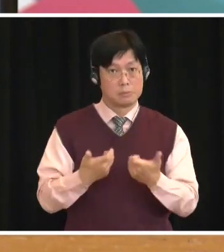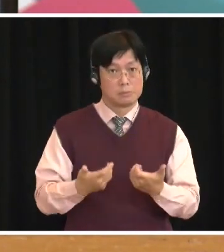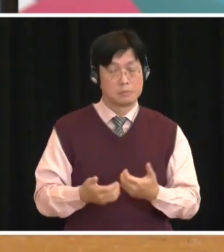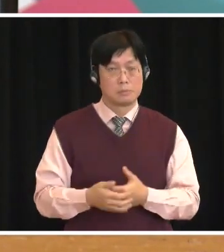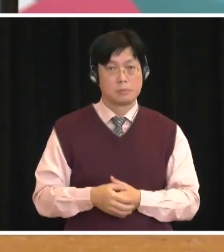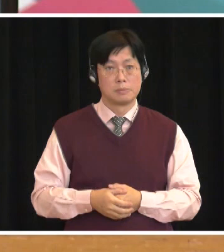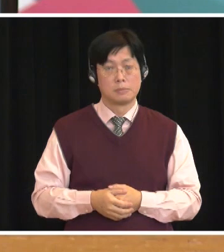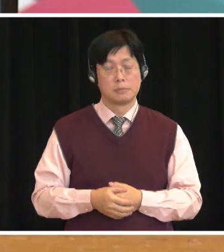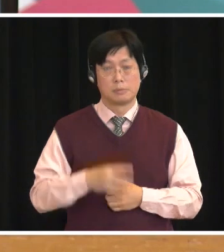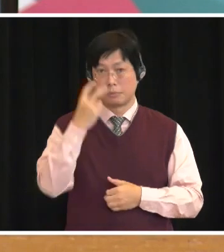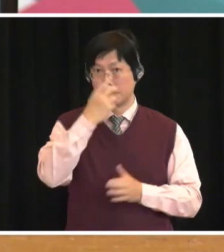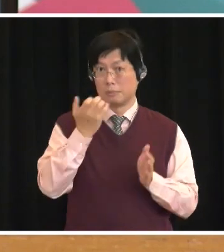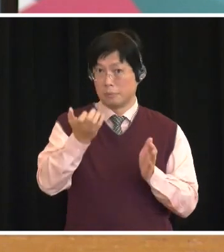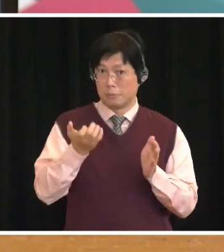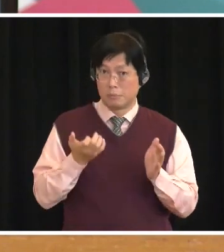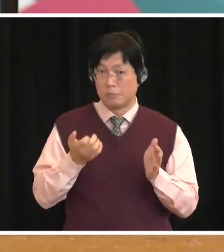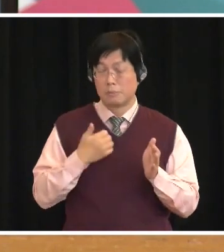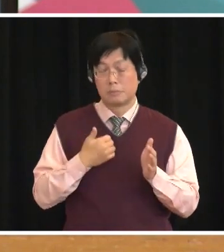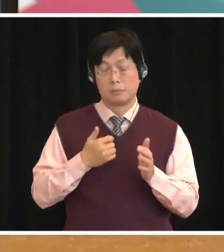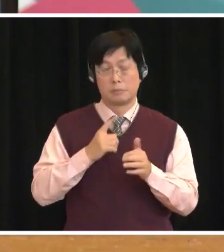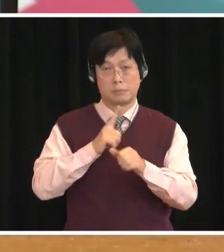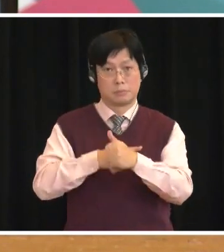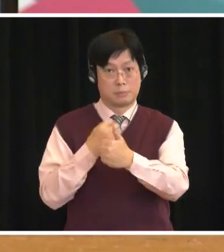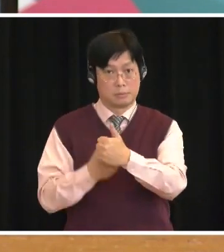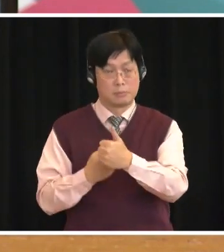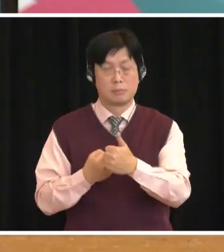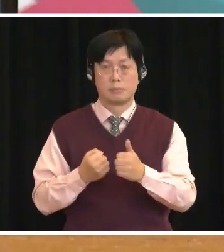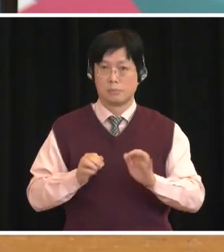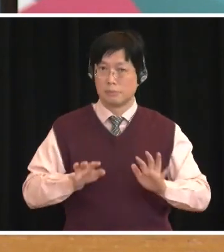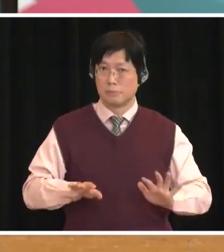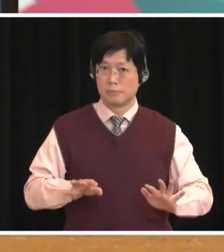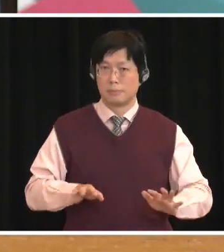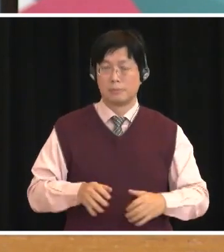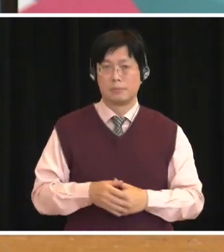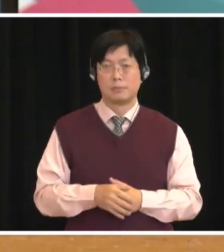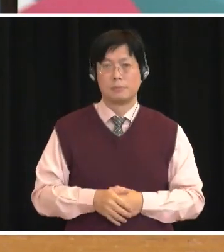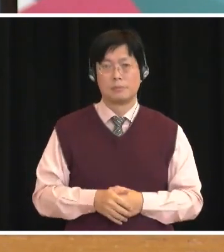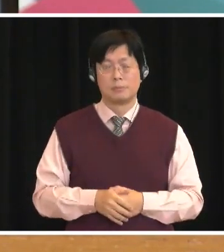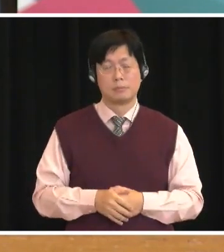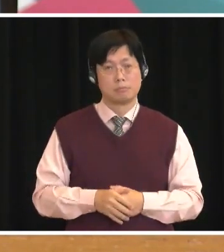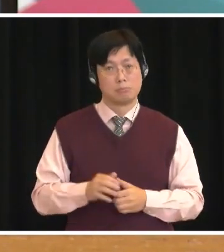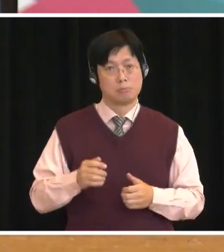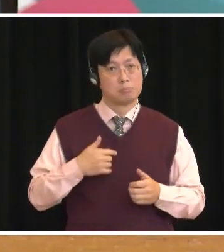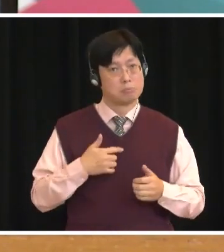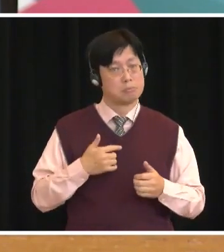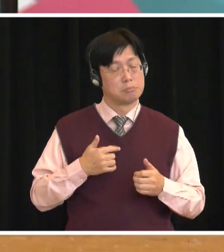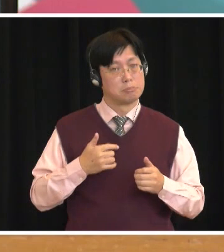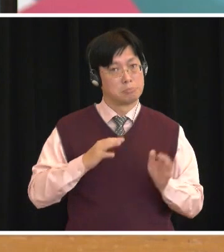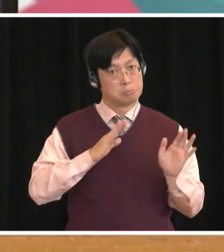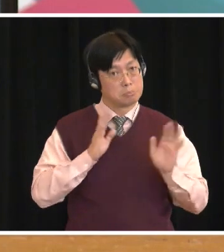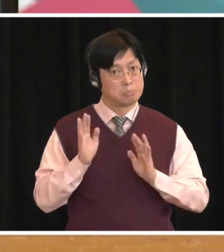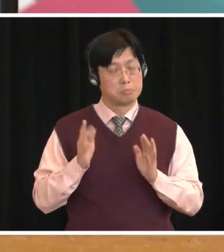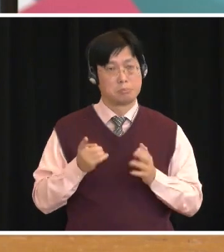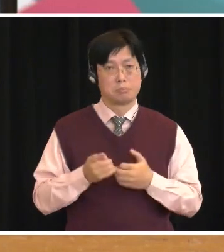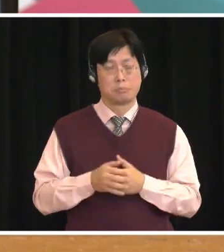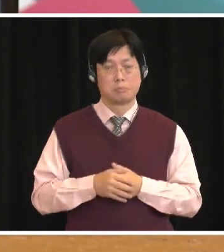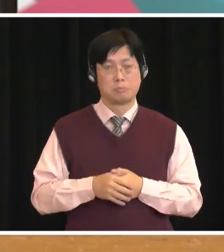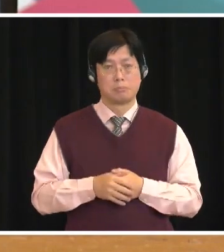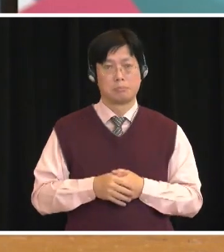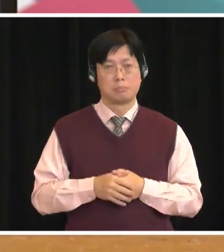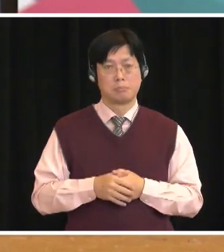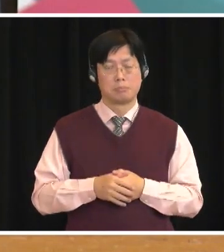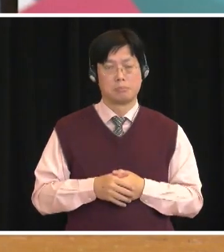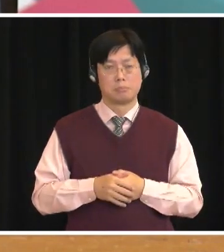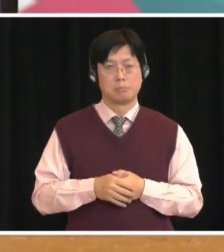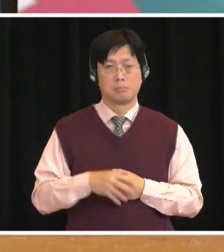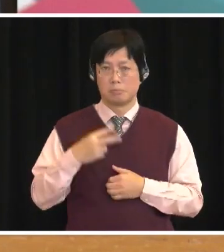pre-trial detention is used in relation to the number of young people who are actually